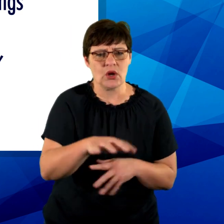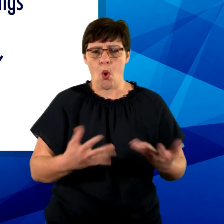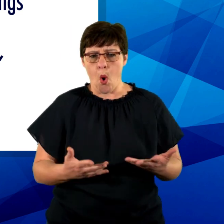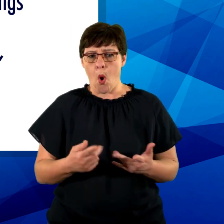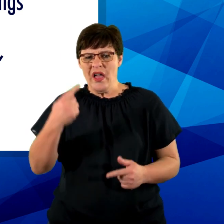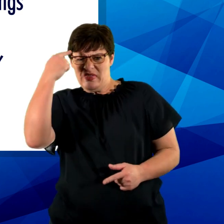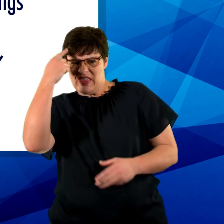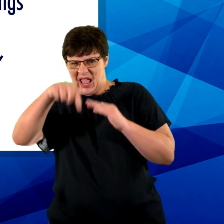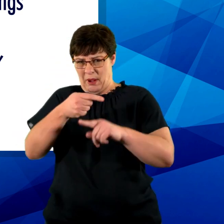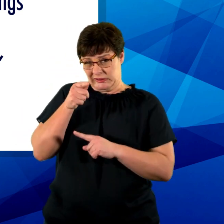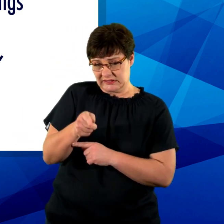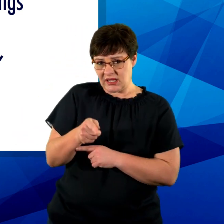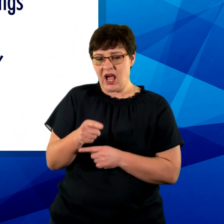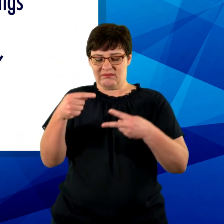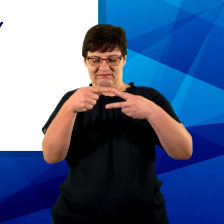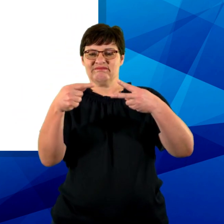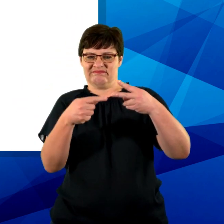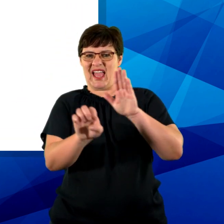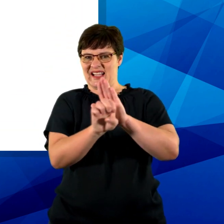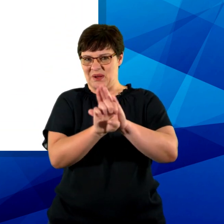the following are 2 examples.